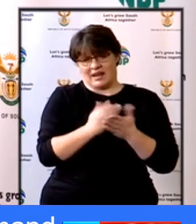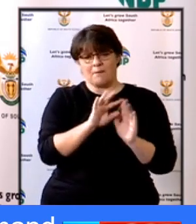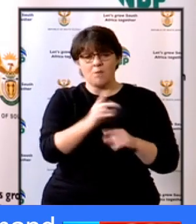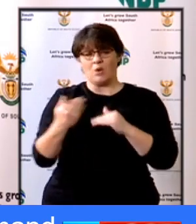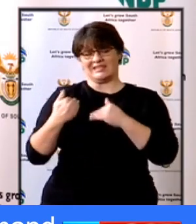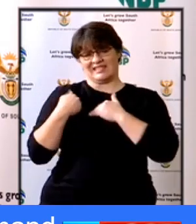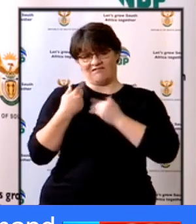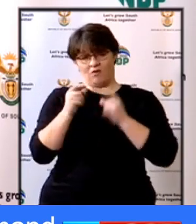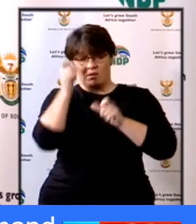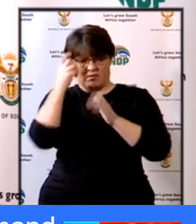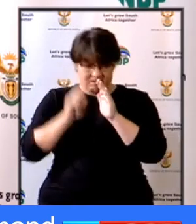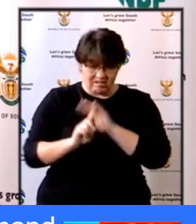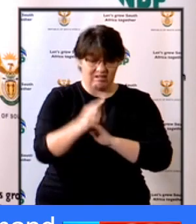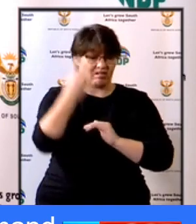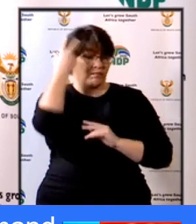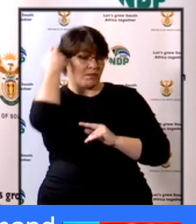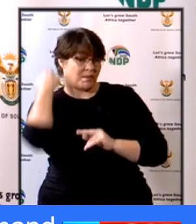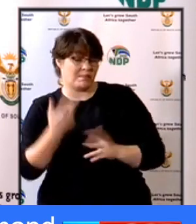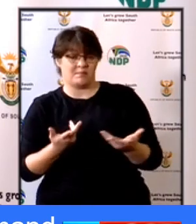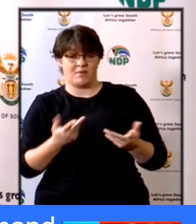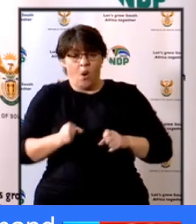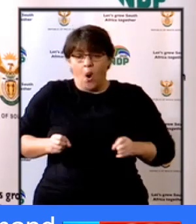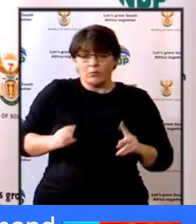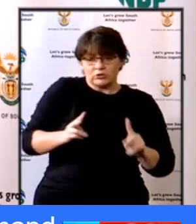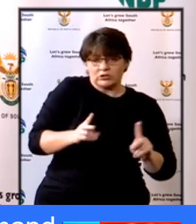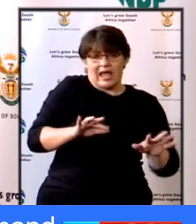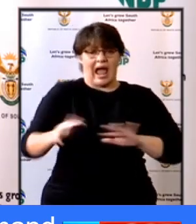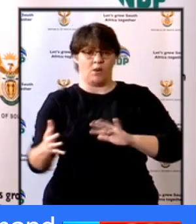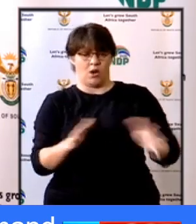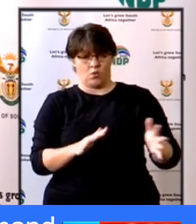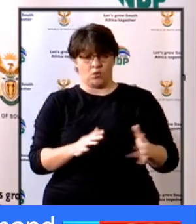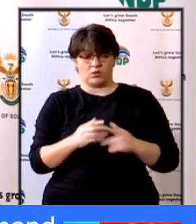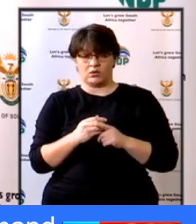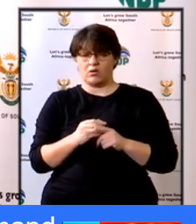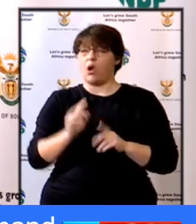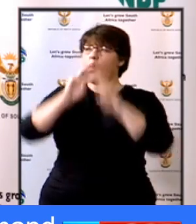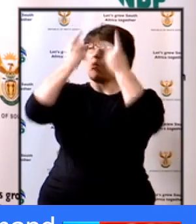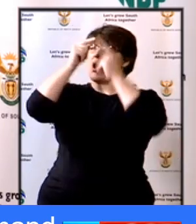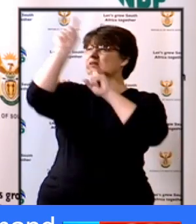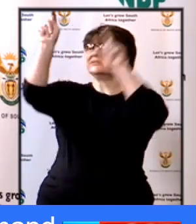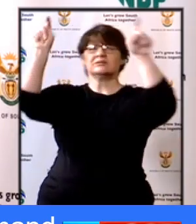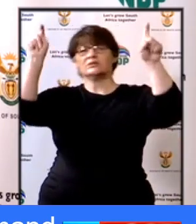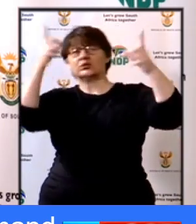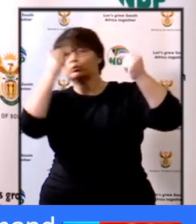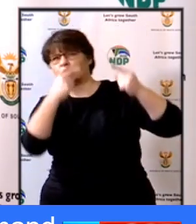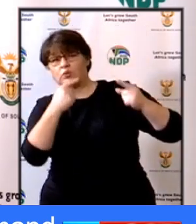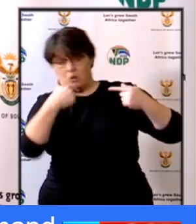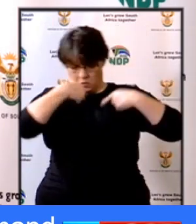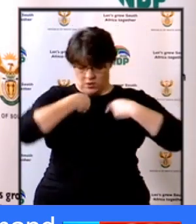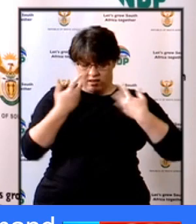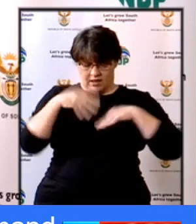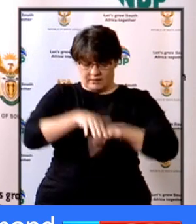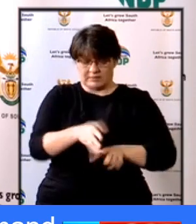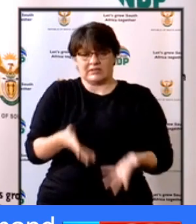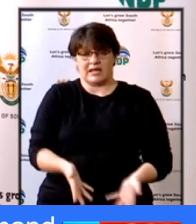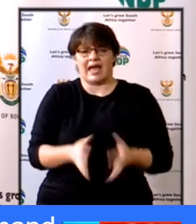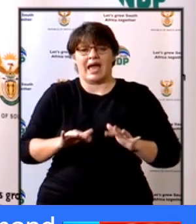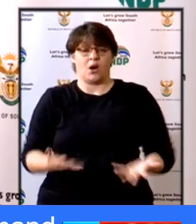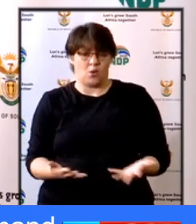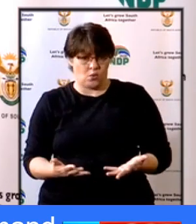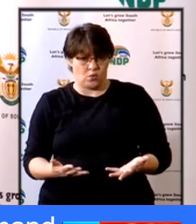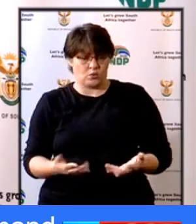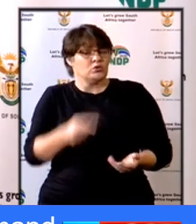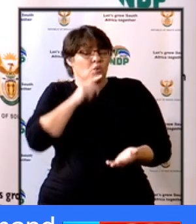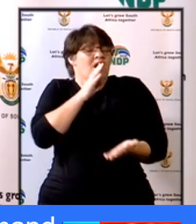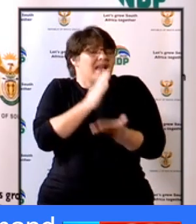safer, and is there an opportunity, what can we learn from what the rest of the world is doing, and how can we ensure